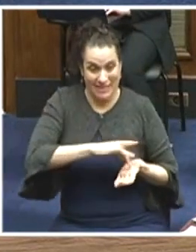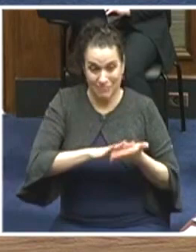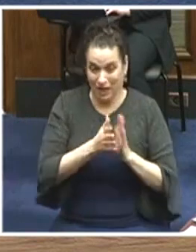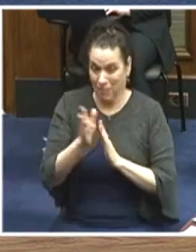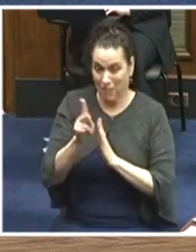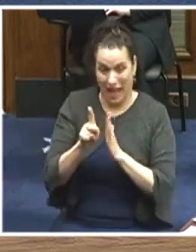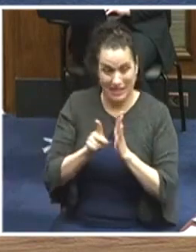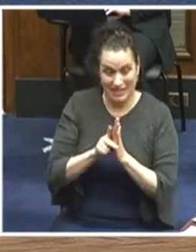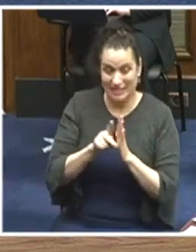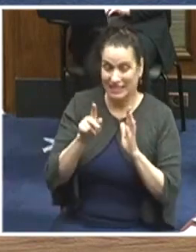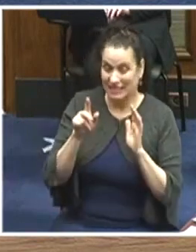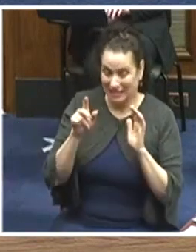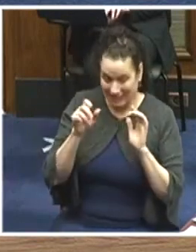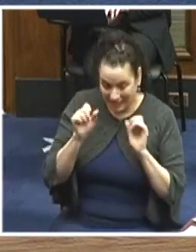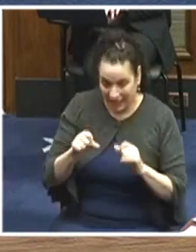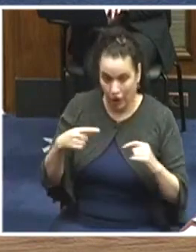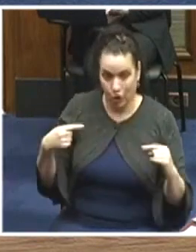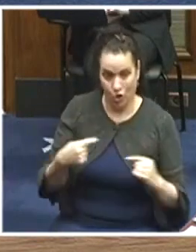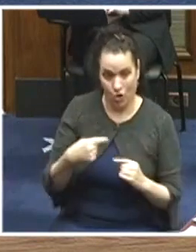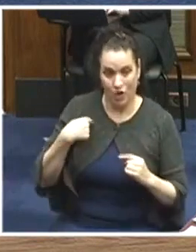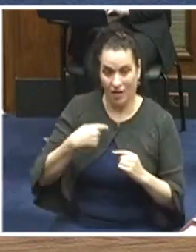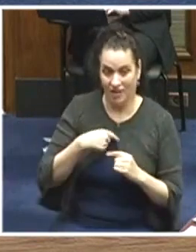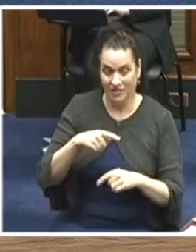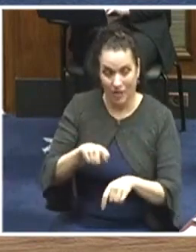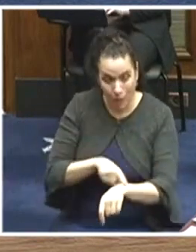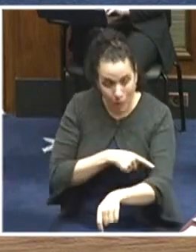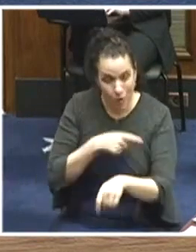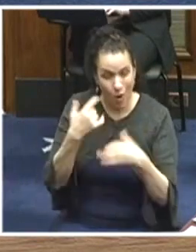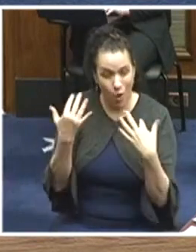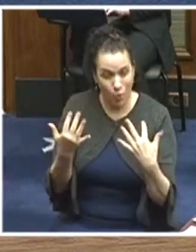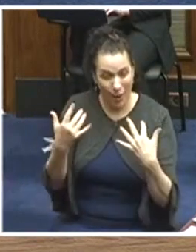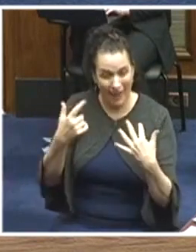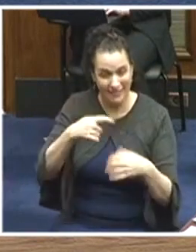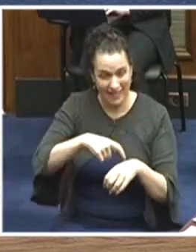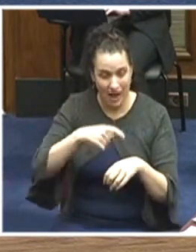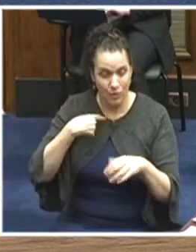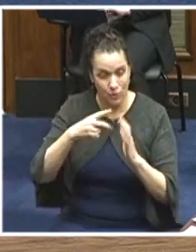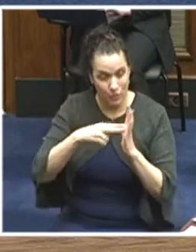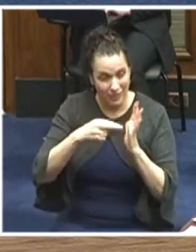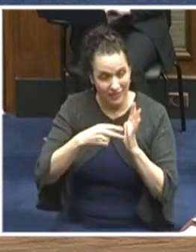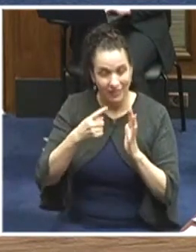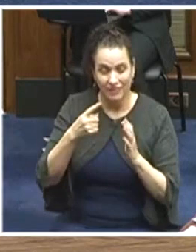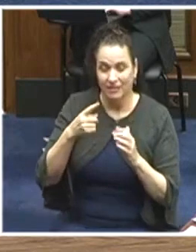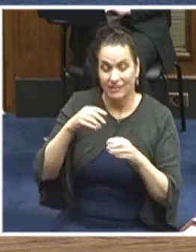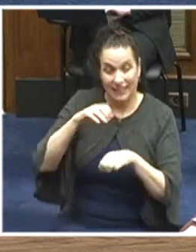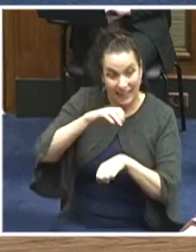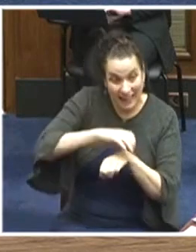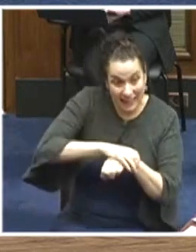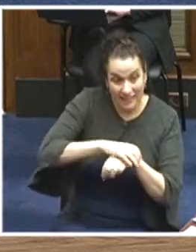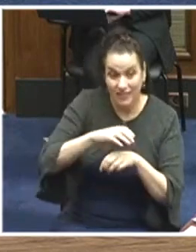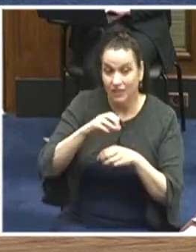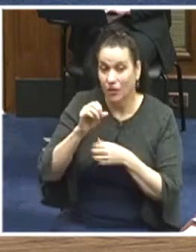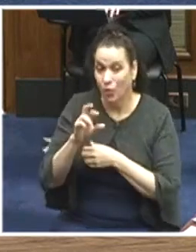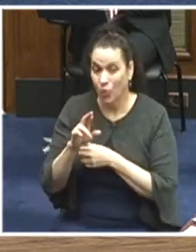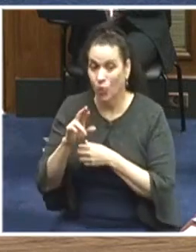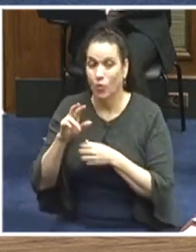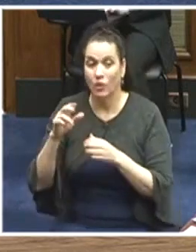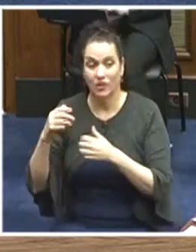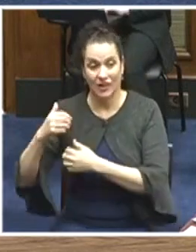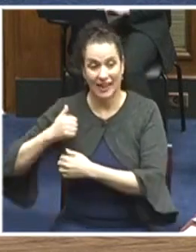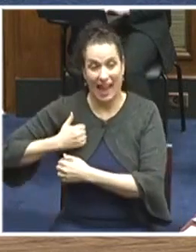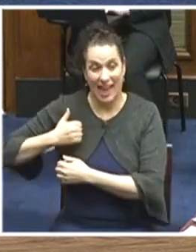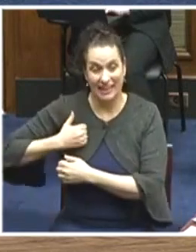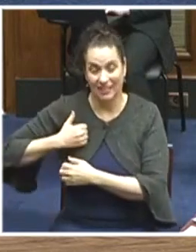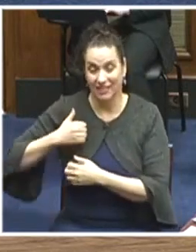that everyone can read about for cancer screenings in Great Britain or Canada, that is scarcity made